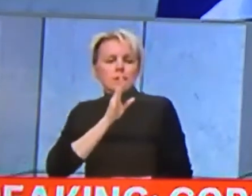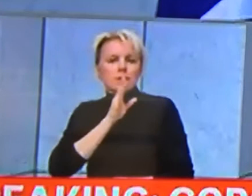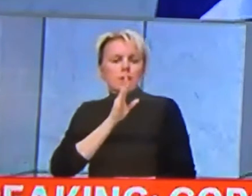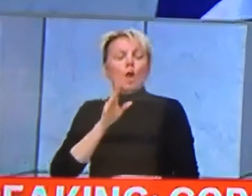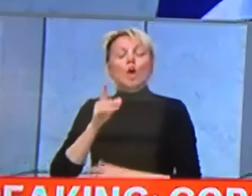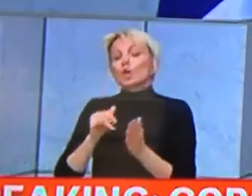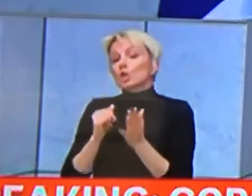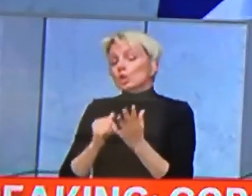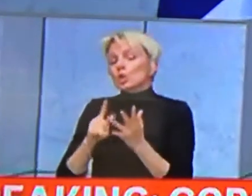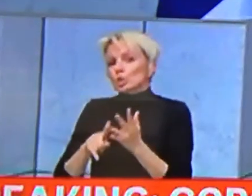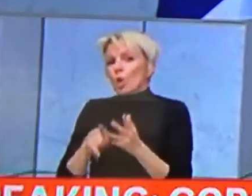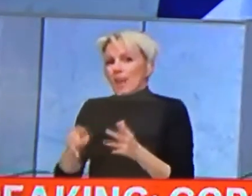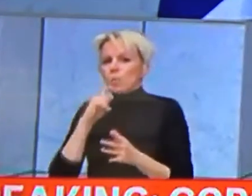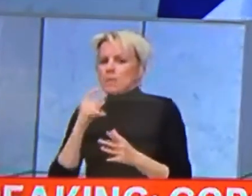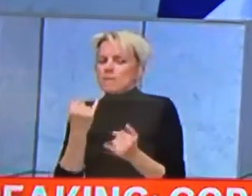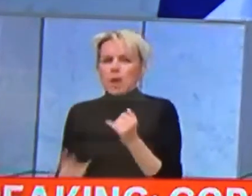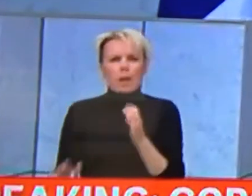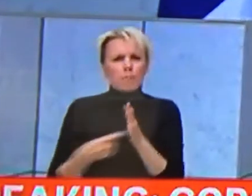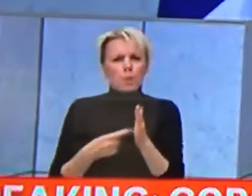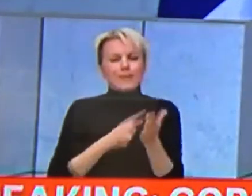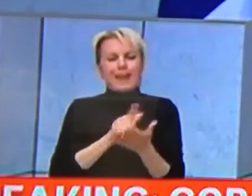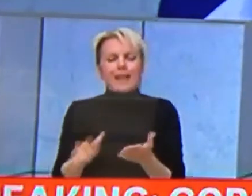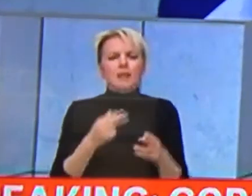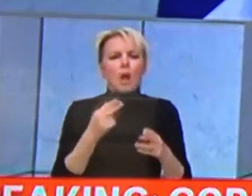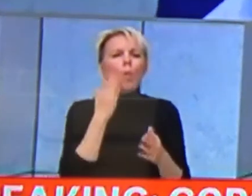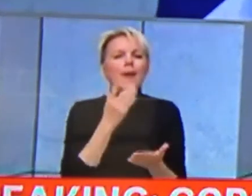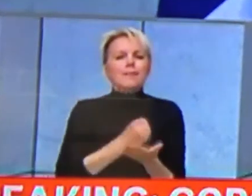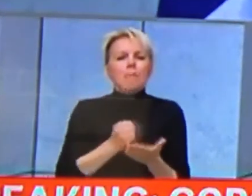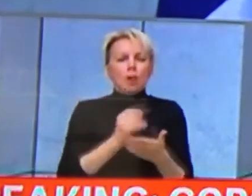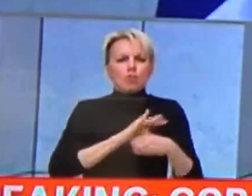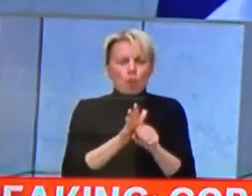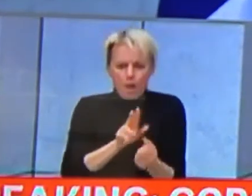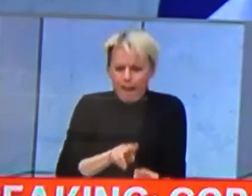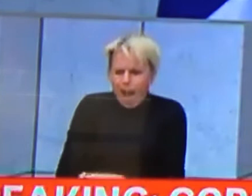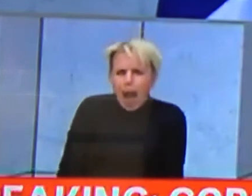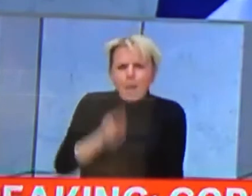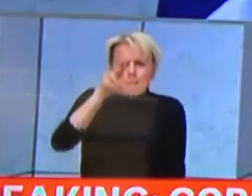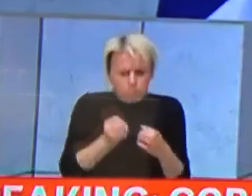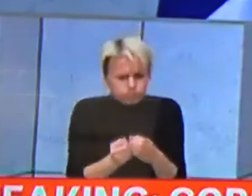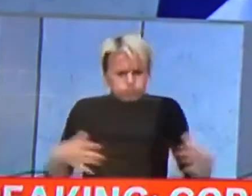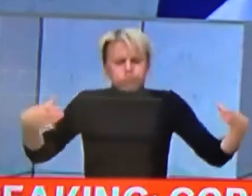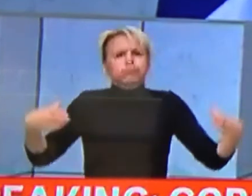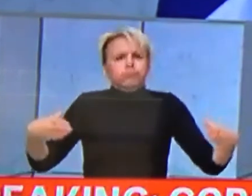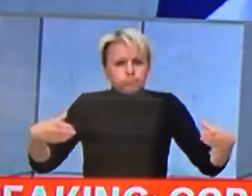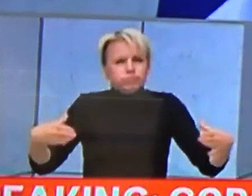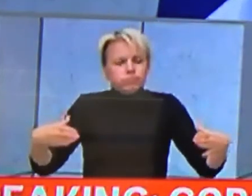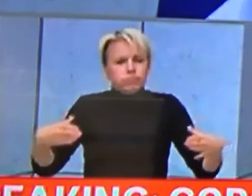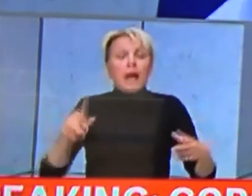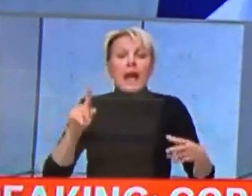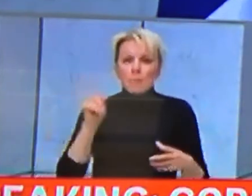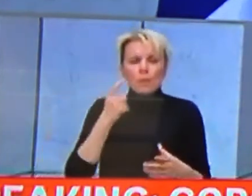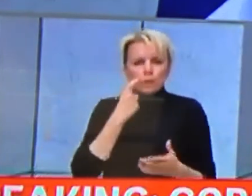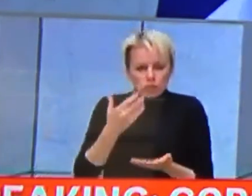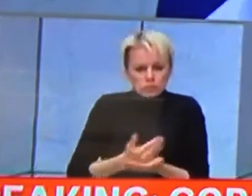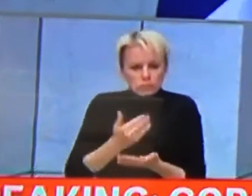we understand their financial issues with elective surgery being reduced because of the PPE issue, but we are